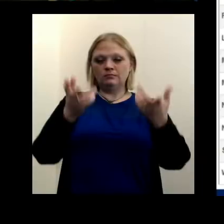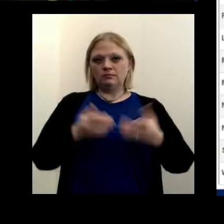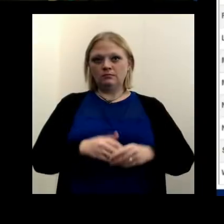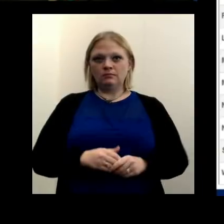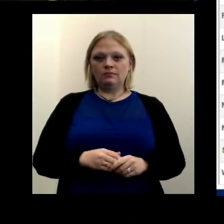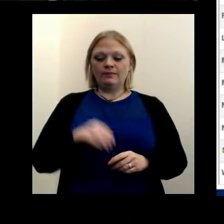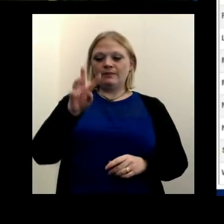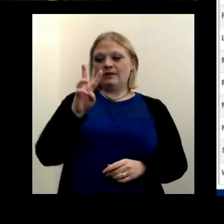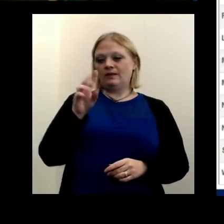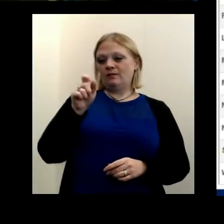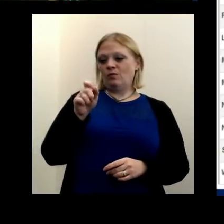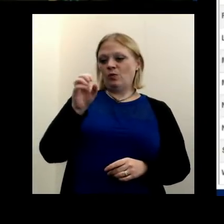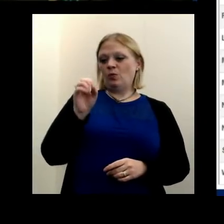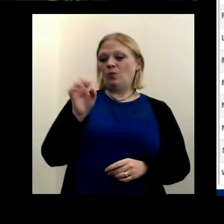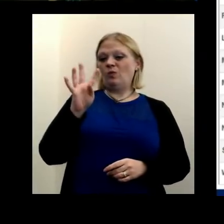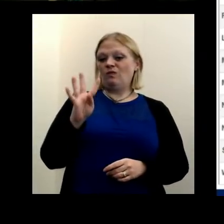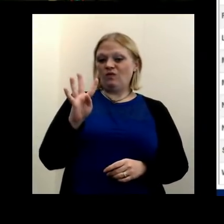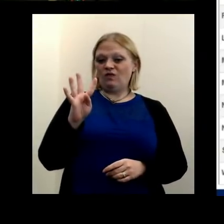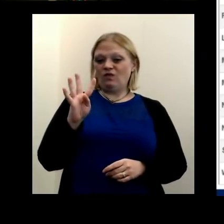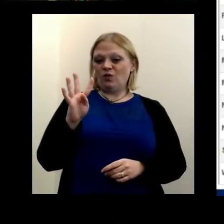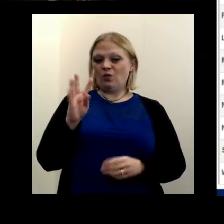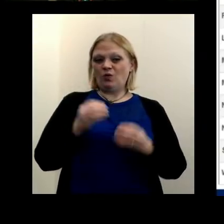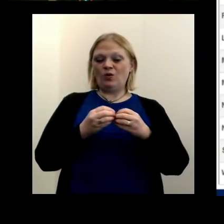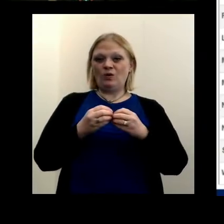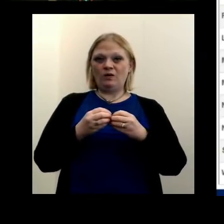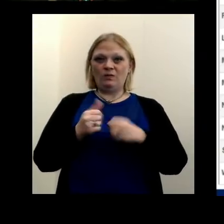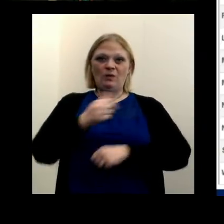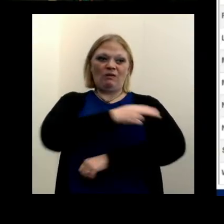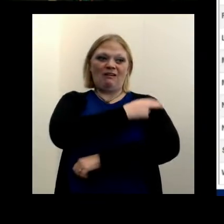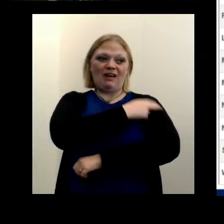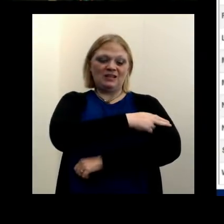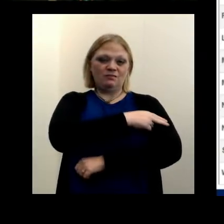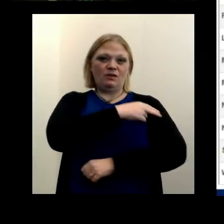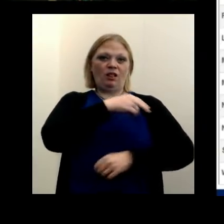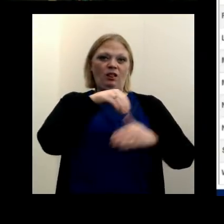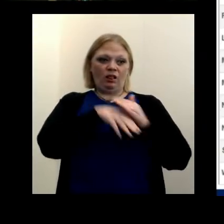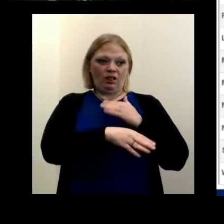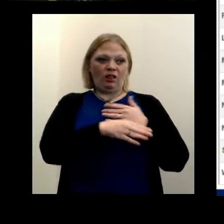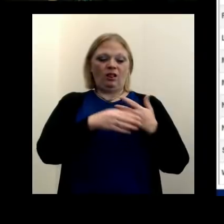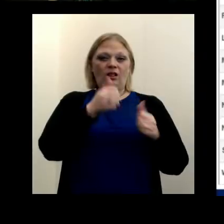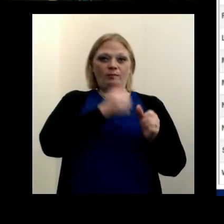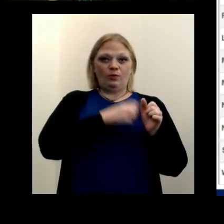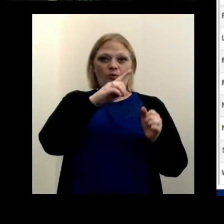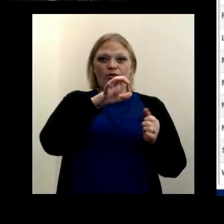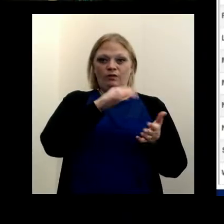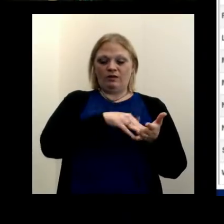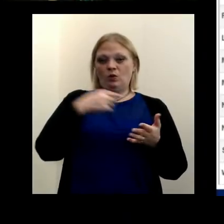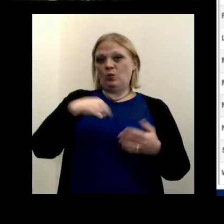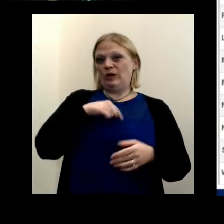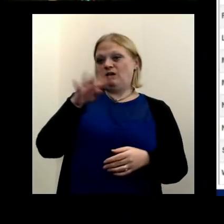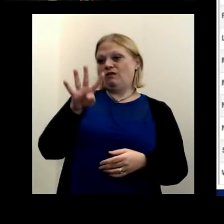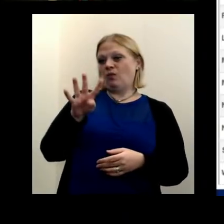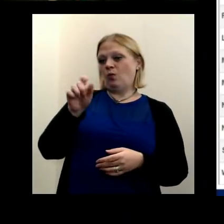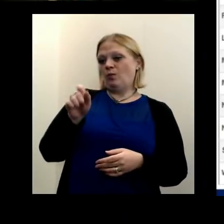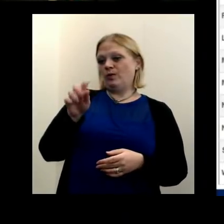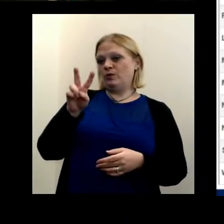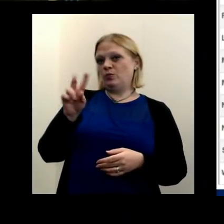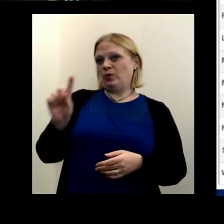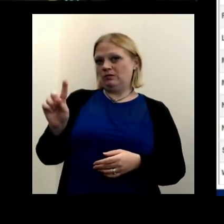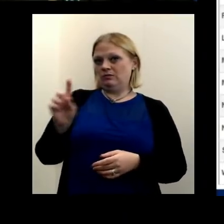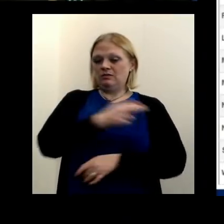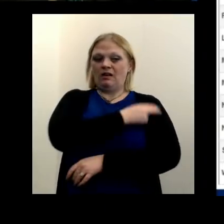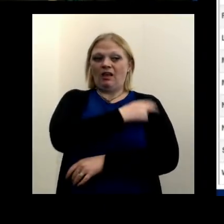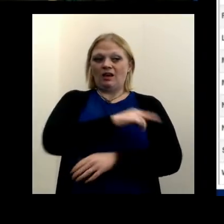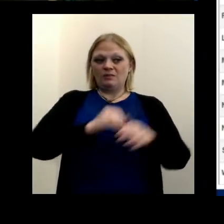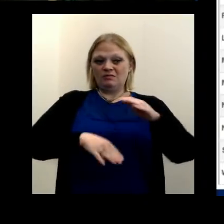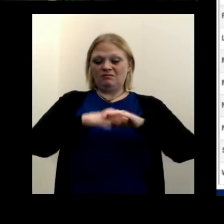at 6.04 gross new hospitalizations per 100,000. We're down at 4.21. The hospital capacity for